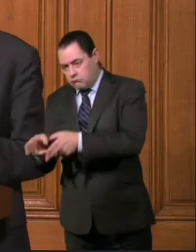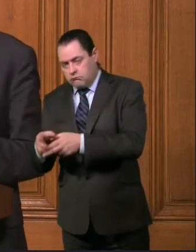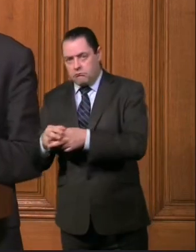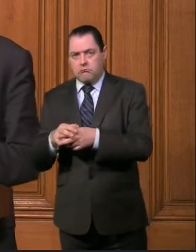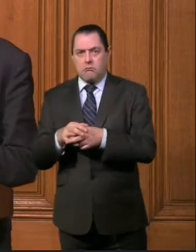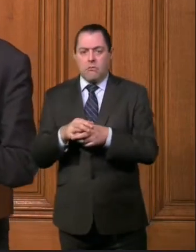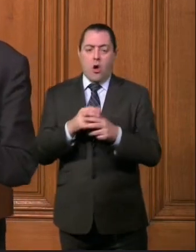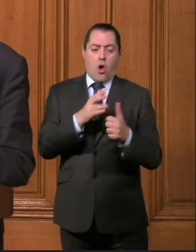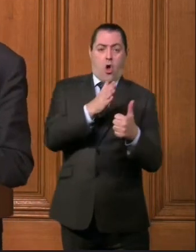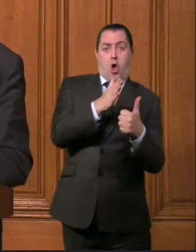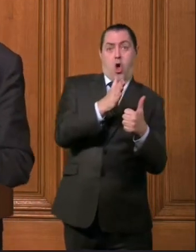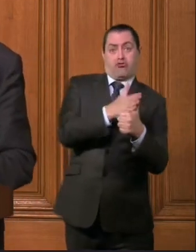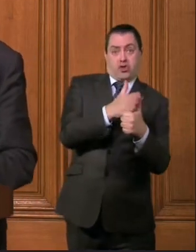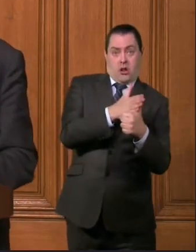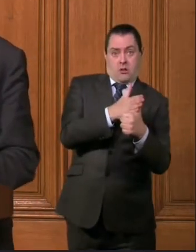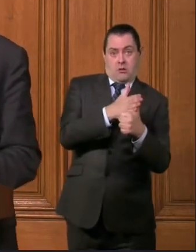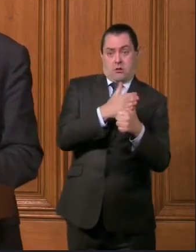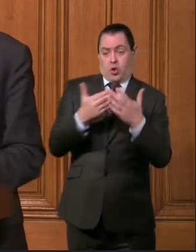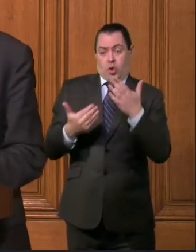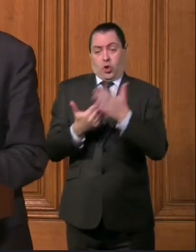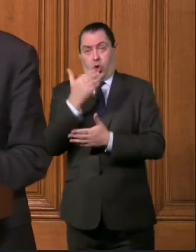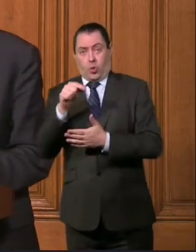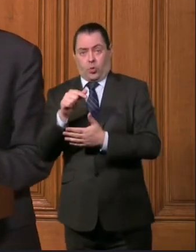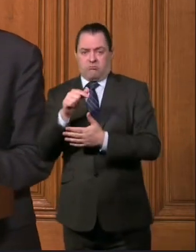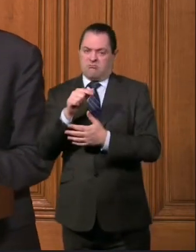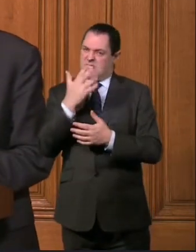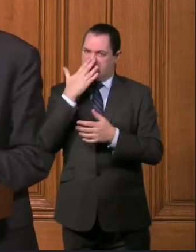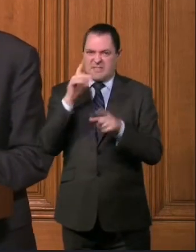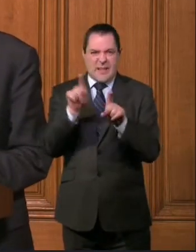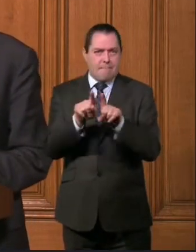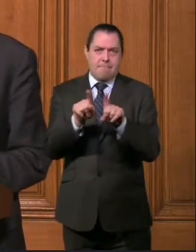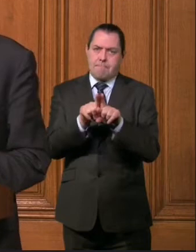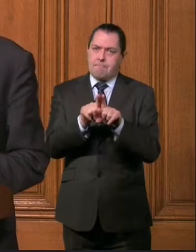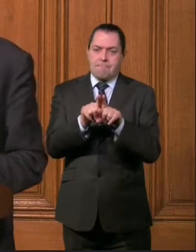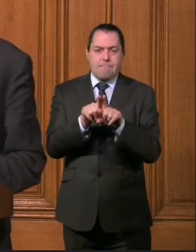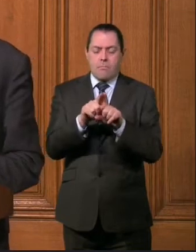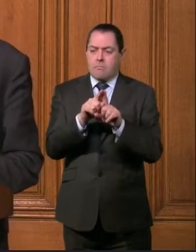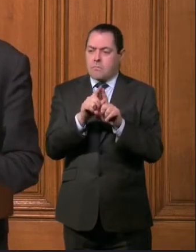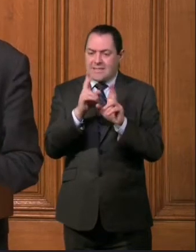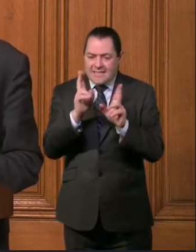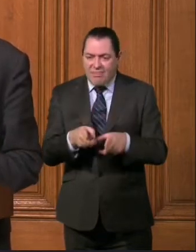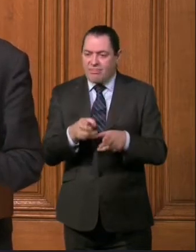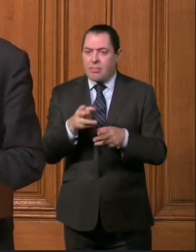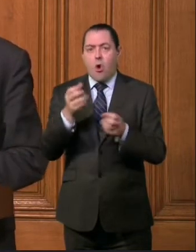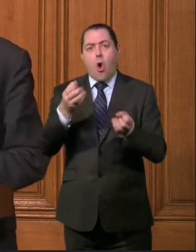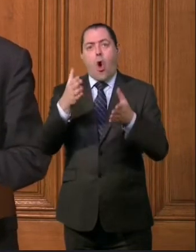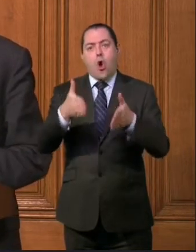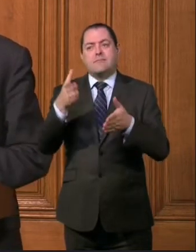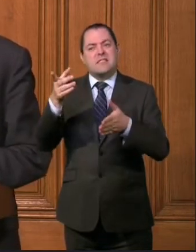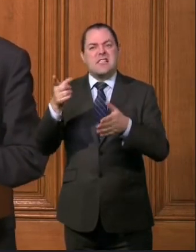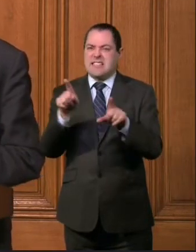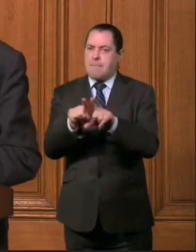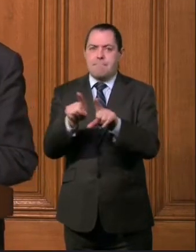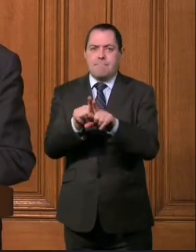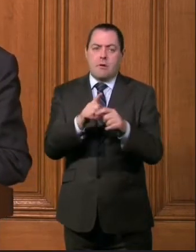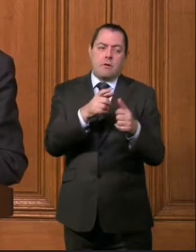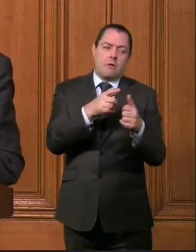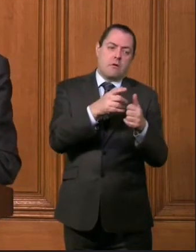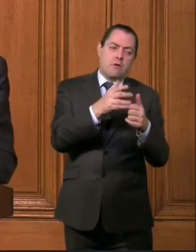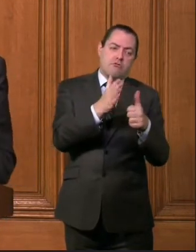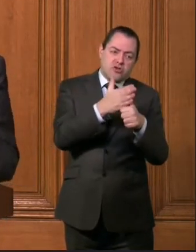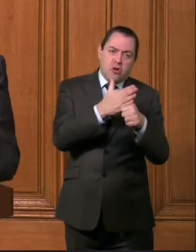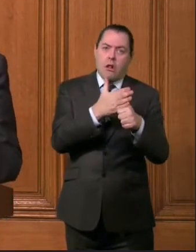no real evidence of an increase in mortality for those in hospital. However, when data are looked at in terms of